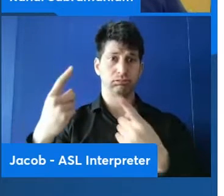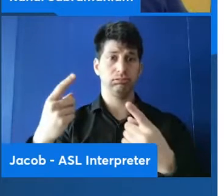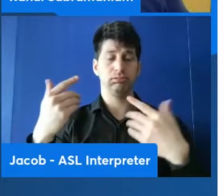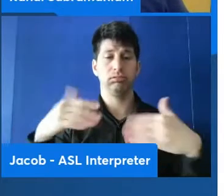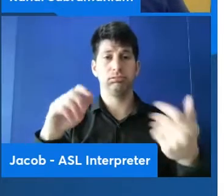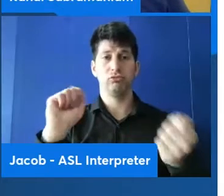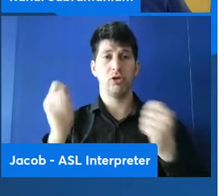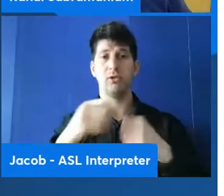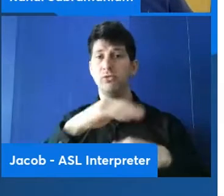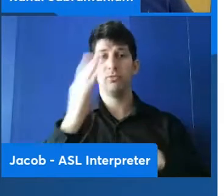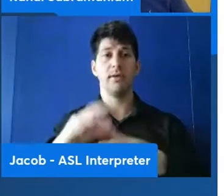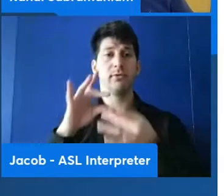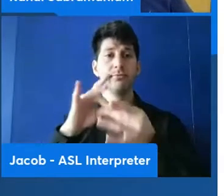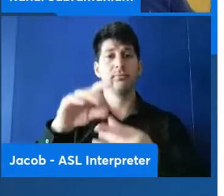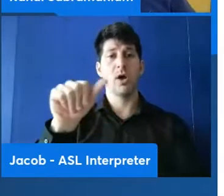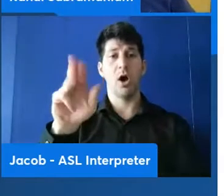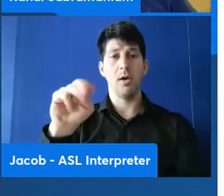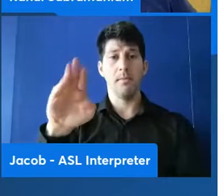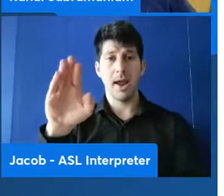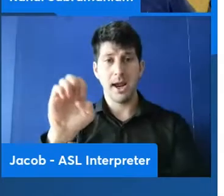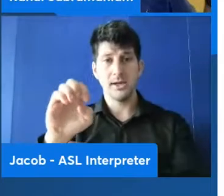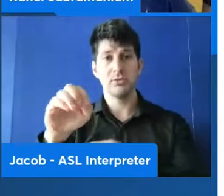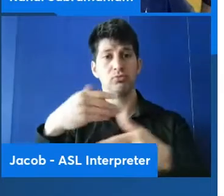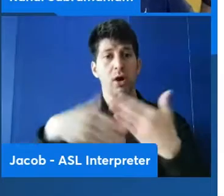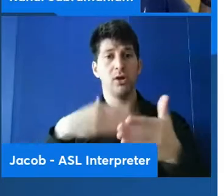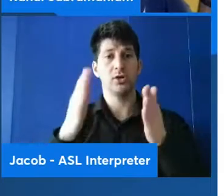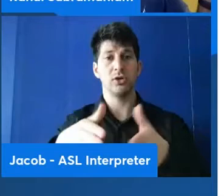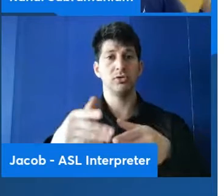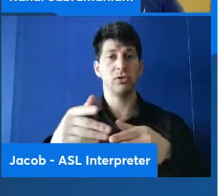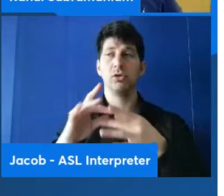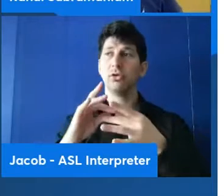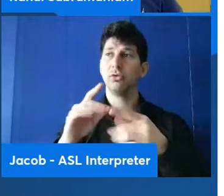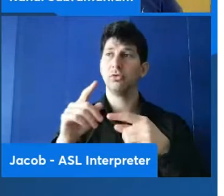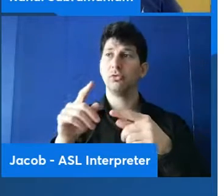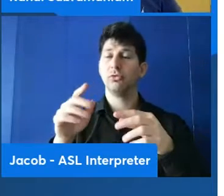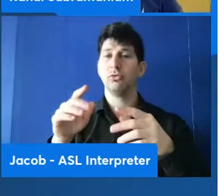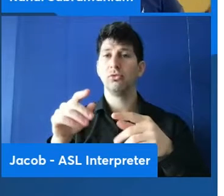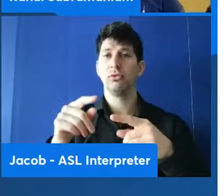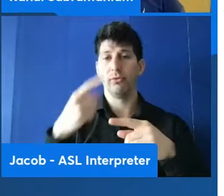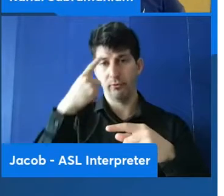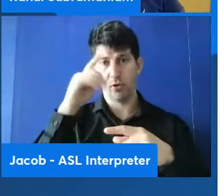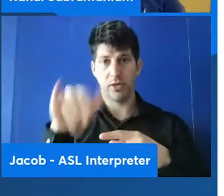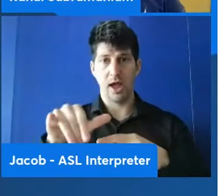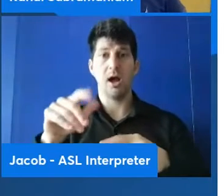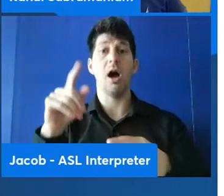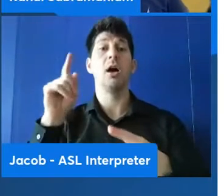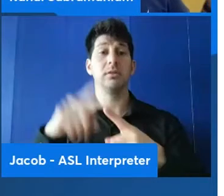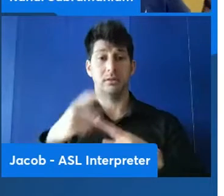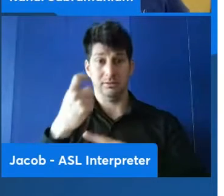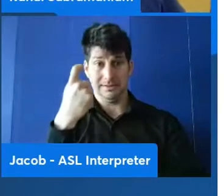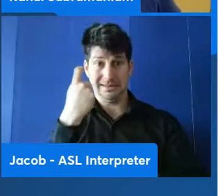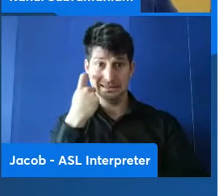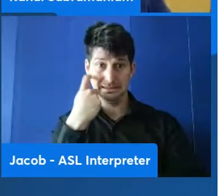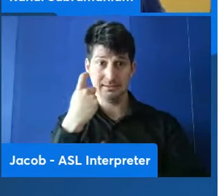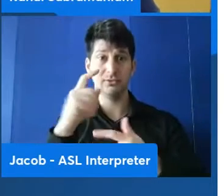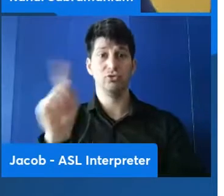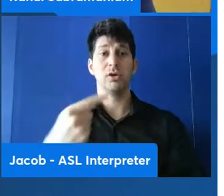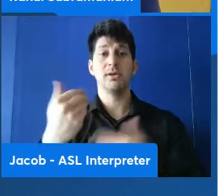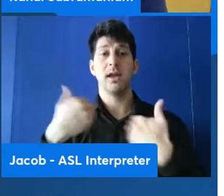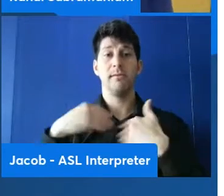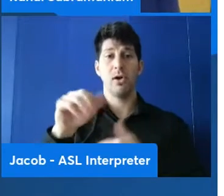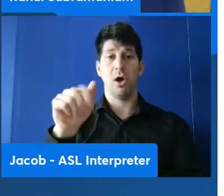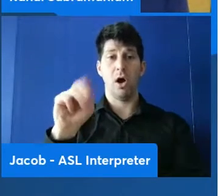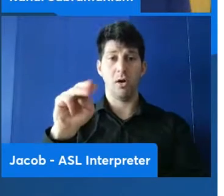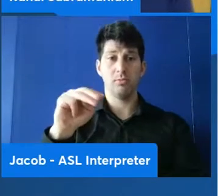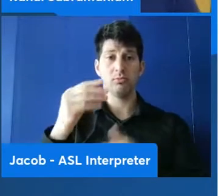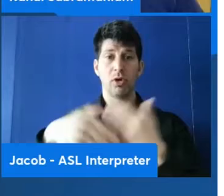never associated ARM-based processors for server compute. I mean, until very recently, the only ARM processors you'd think of was in